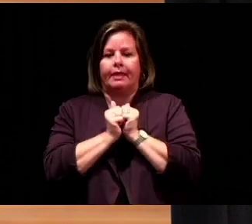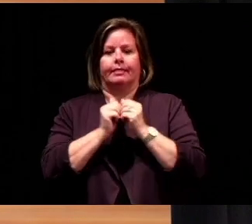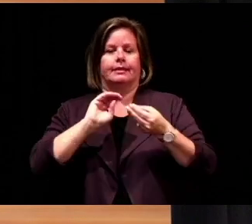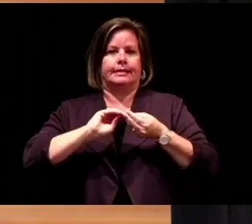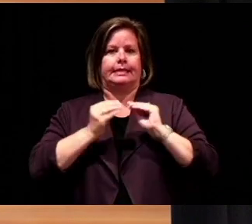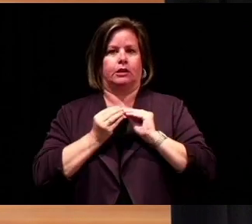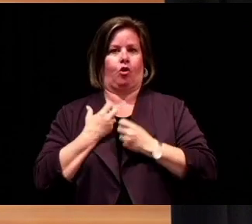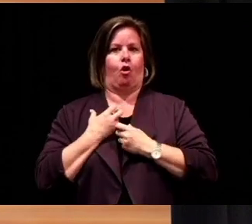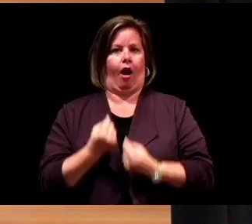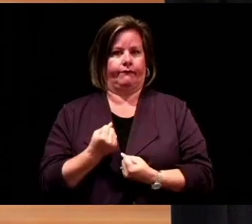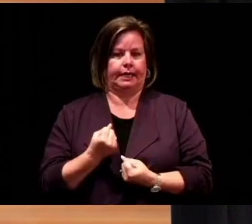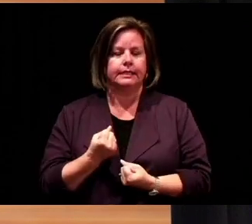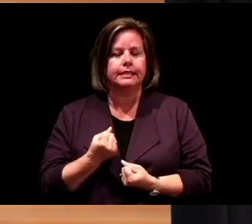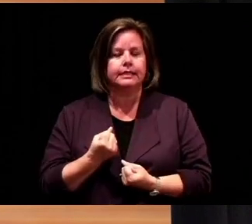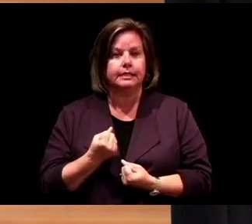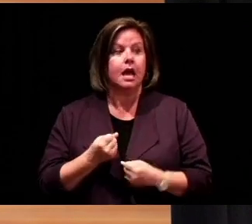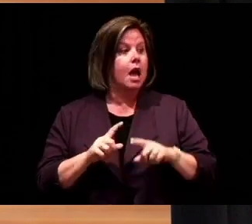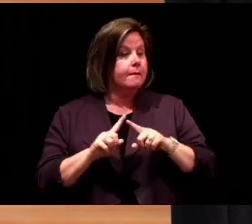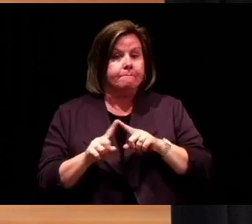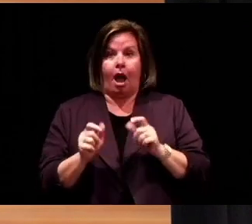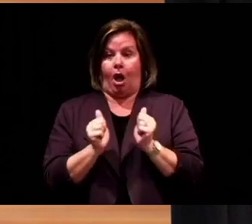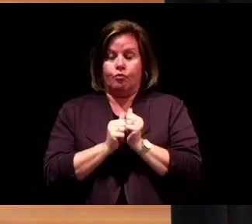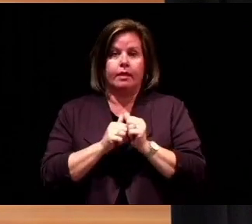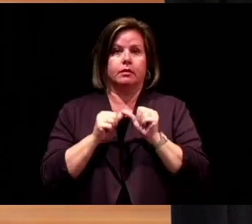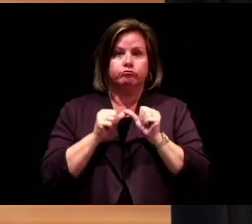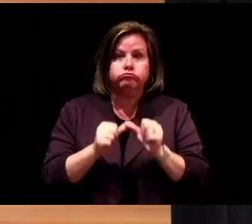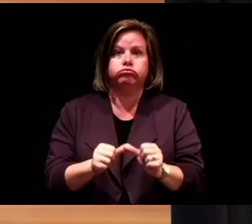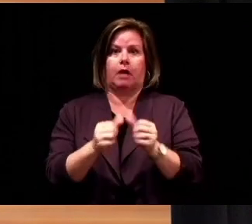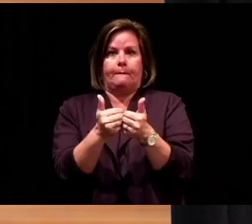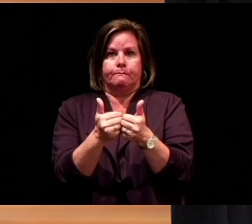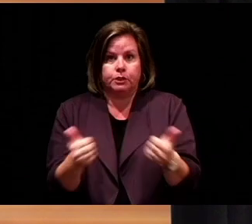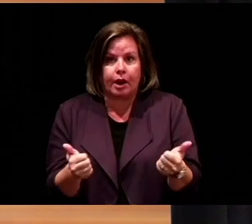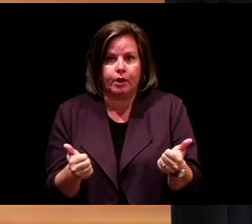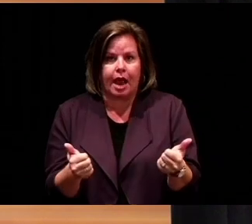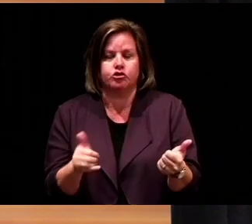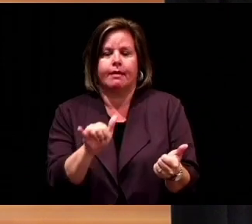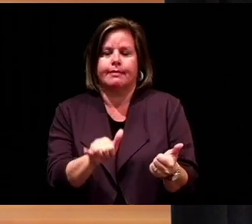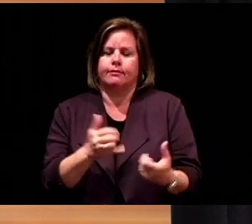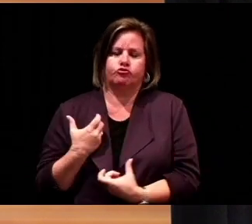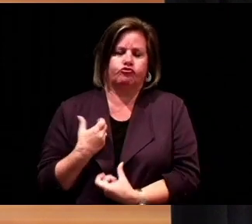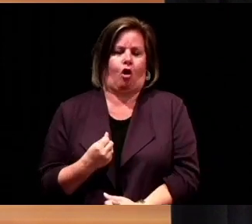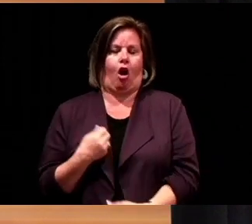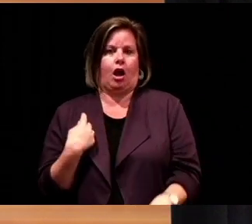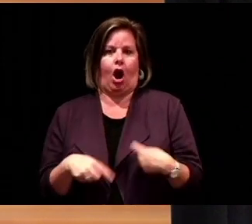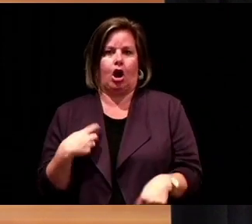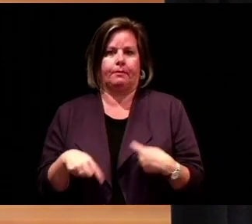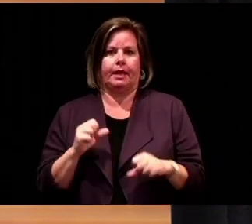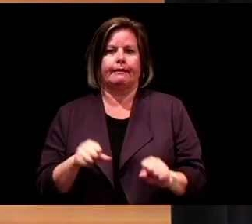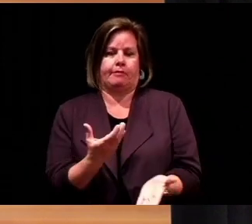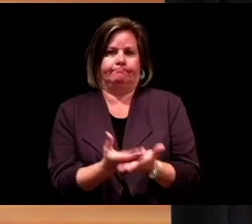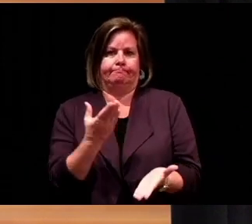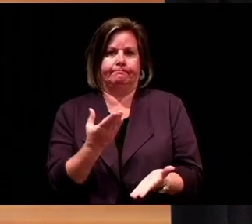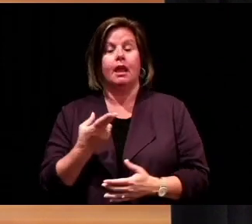But many people will miss it, right? So you get into that. That's a much easier